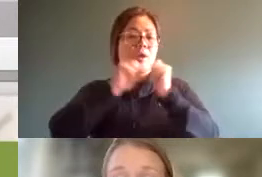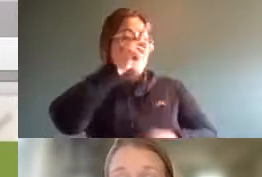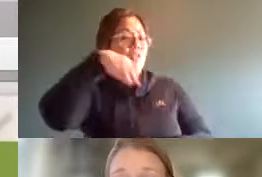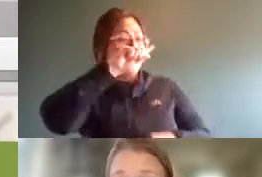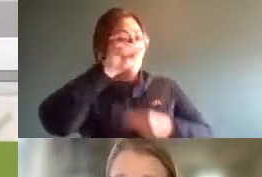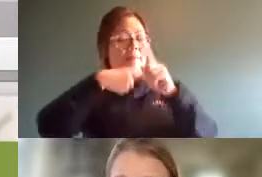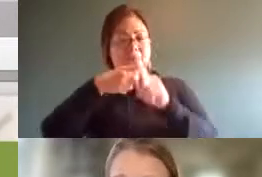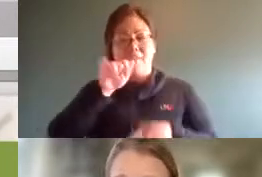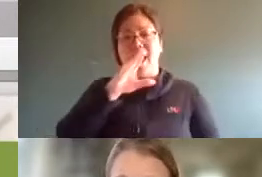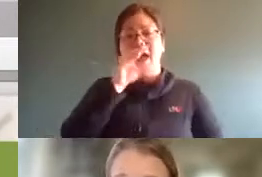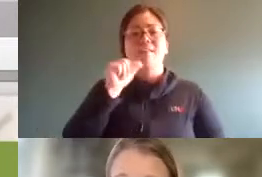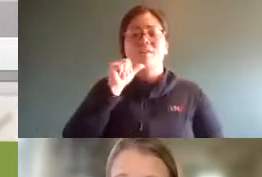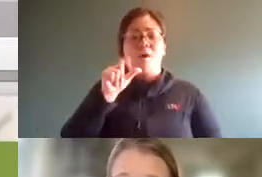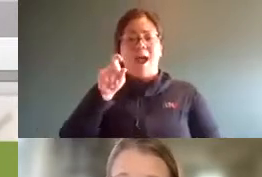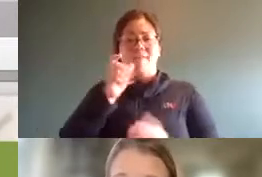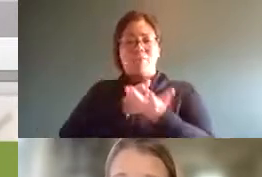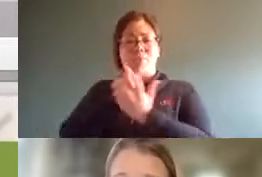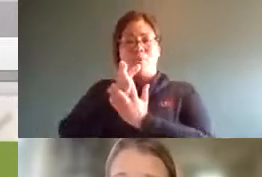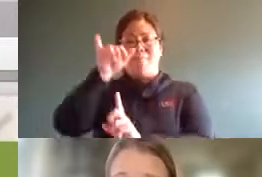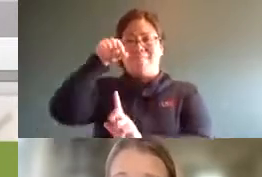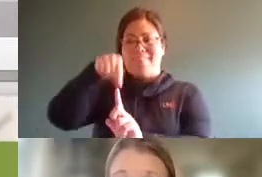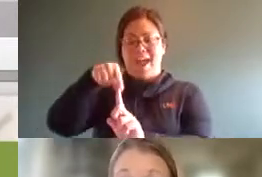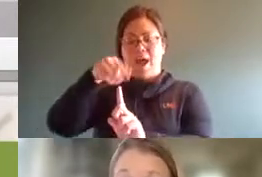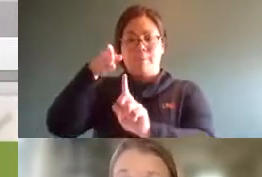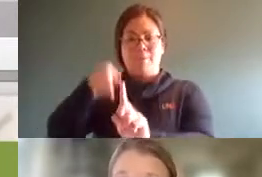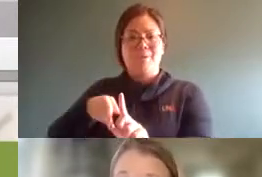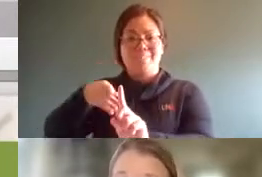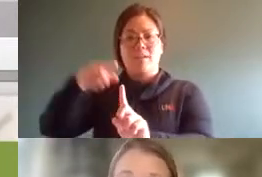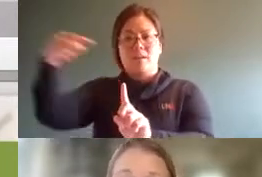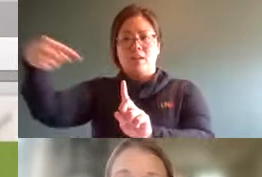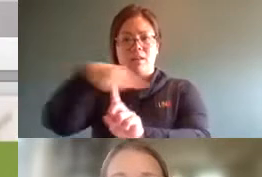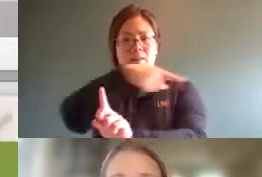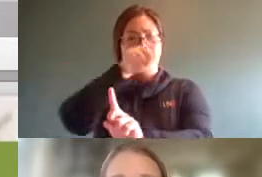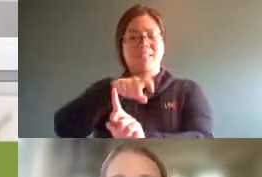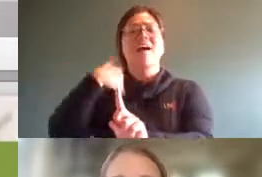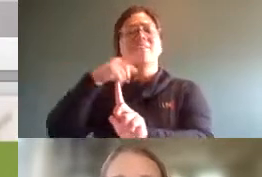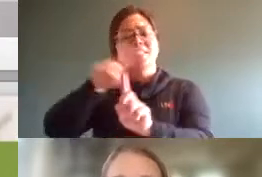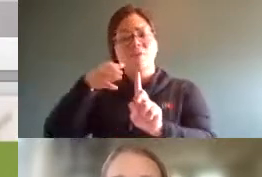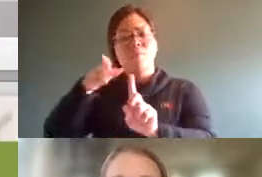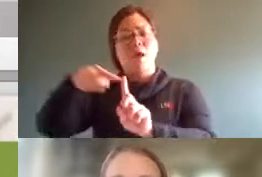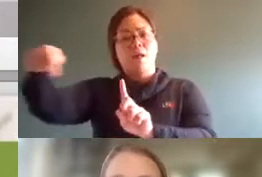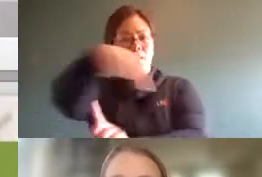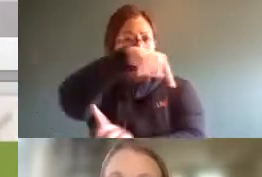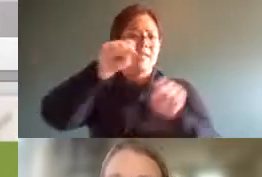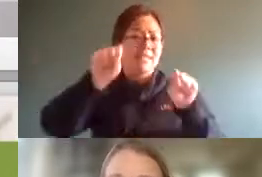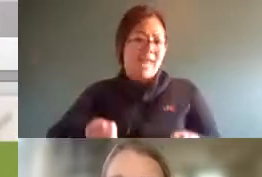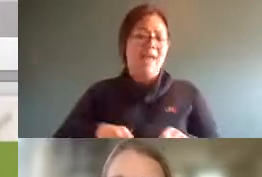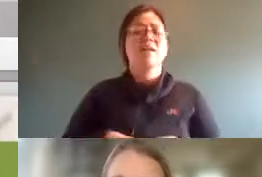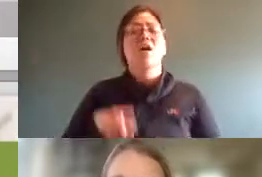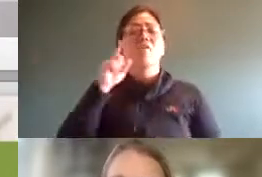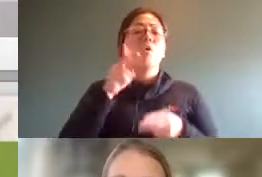that, and they don't have to go through that bilingual employee to do that, right? So for